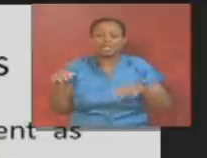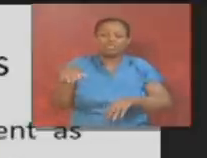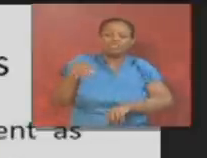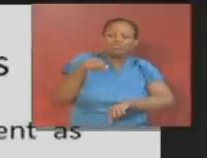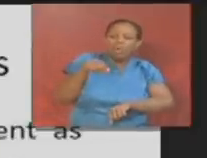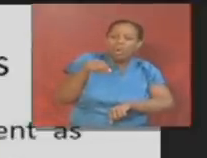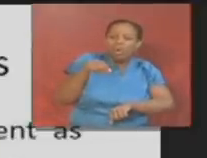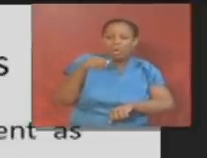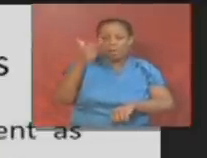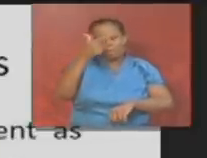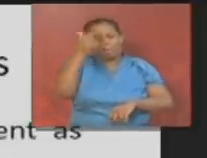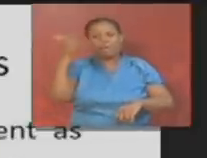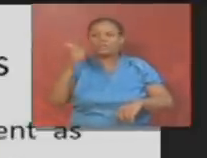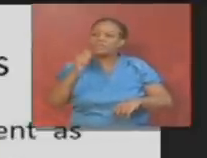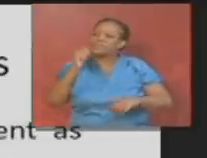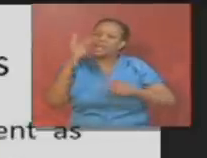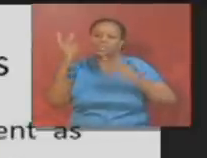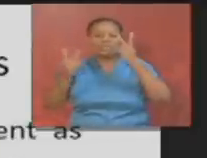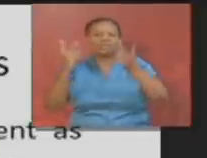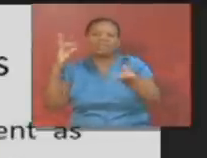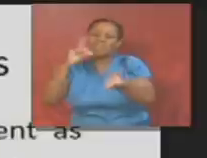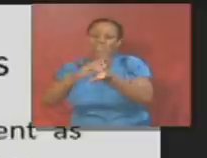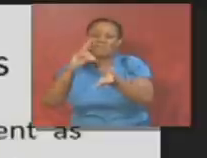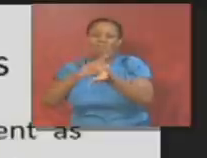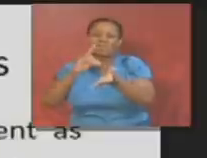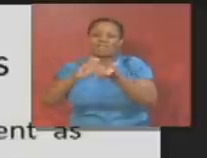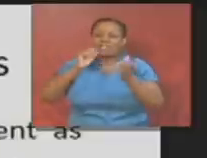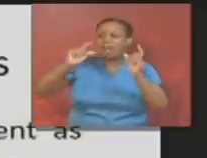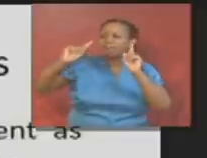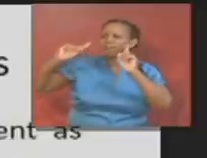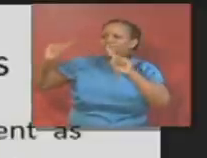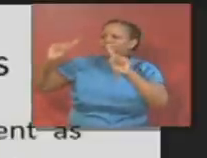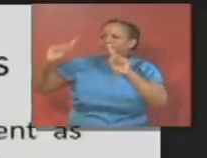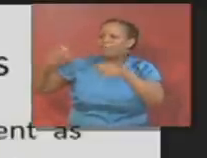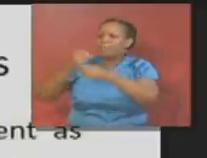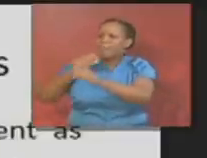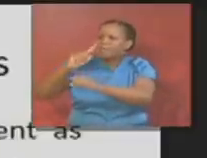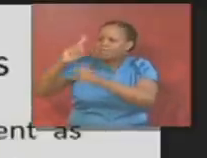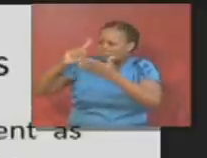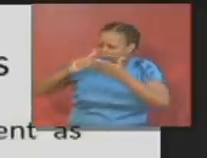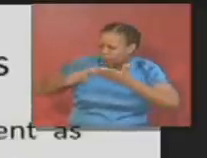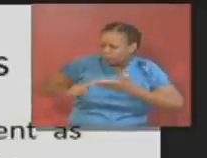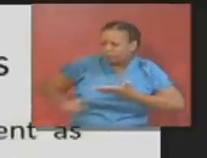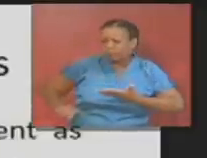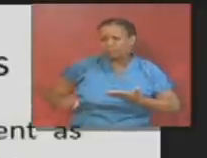see a healthcare professional. So the pandemic has indeed